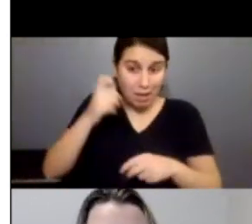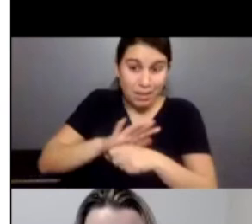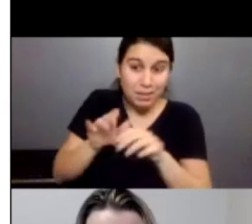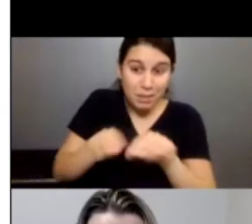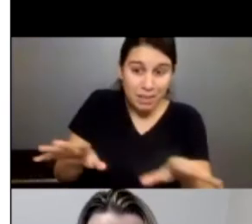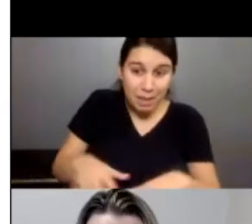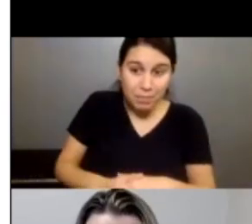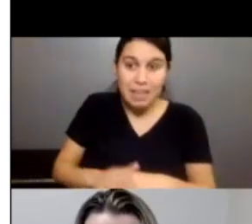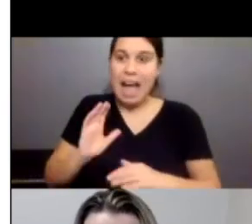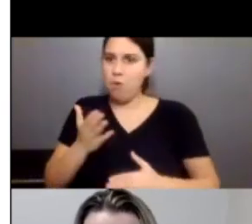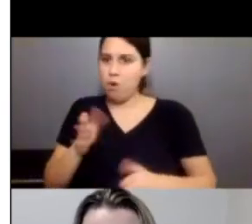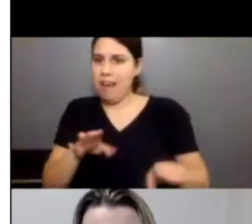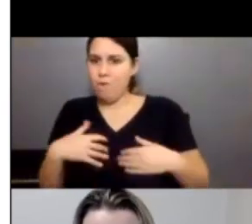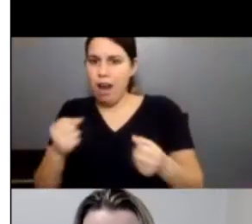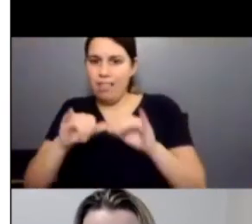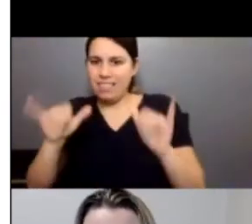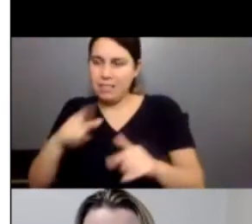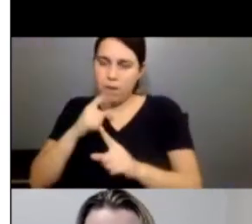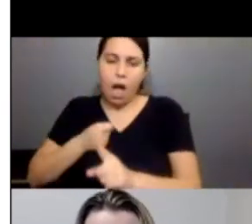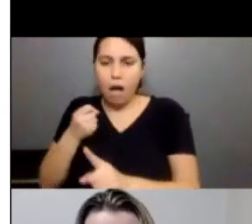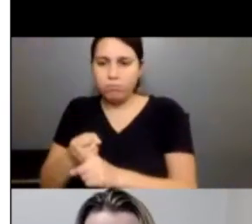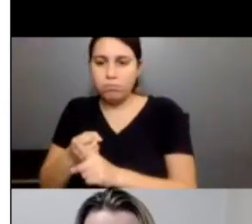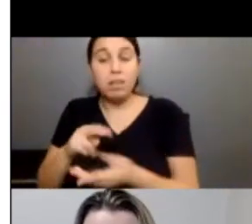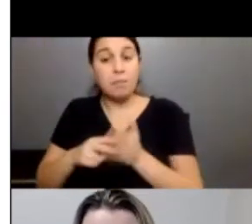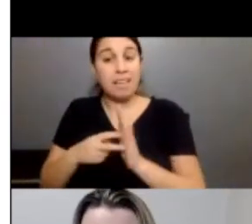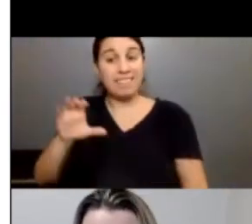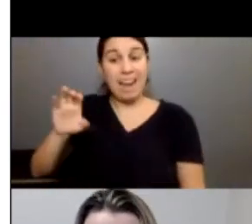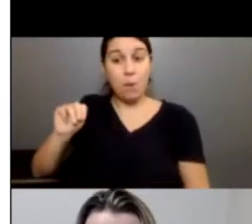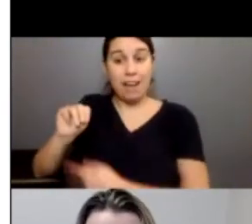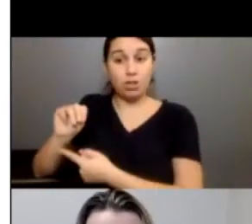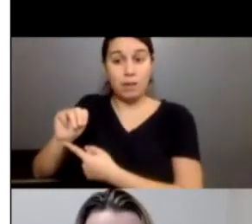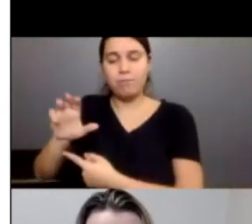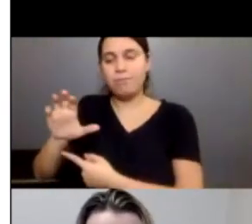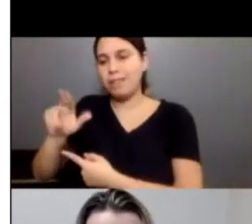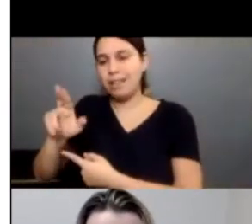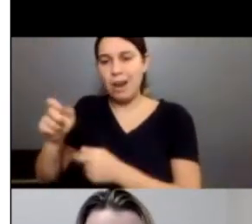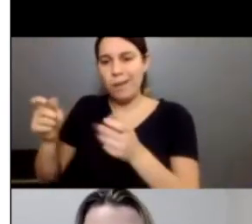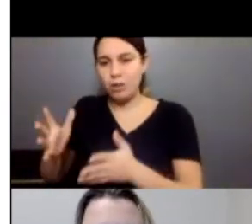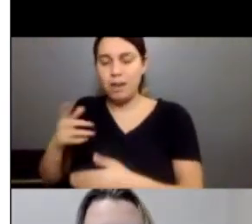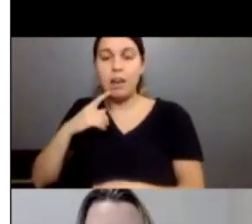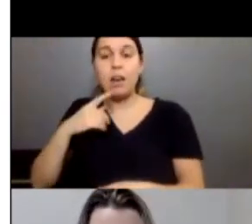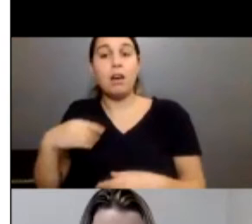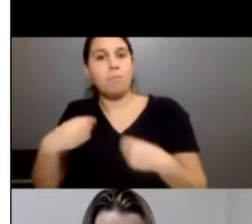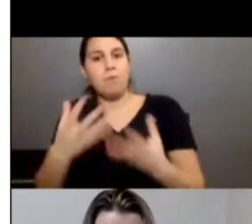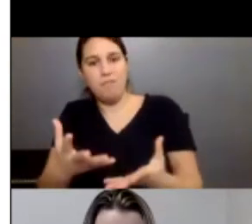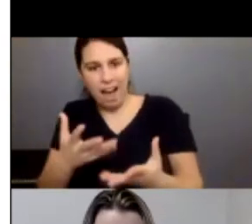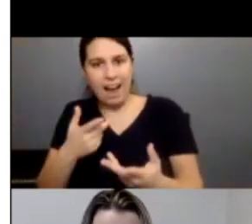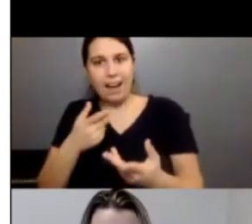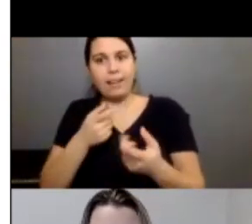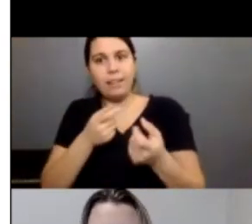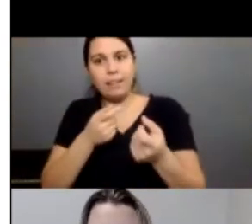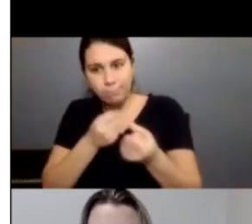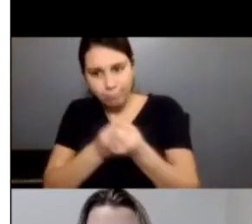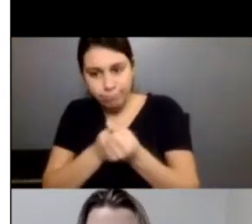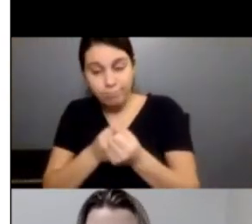were greatly impacted. So to adapt, care management actually began providing interventions to patients with the goal of transitioning to